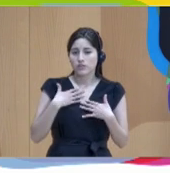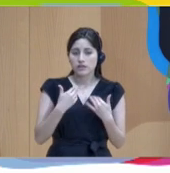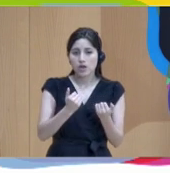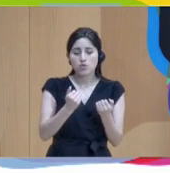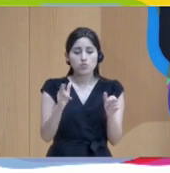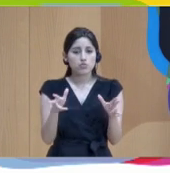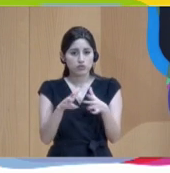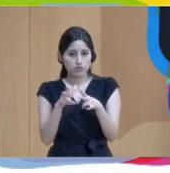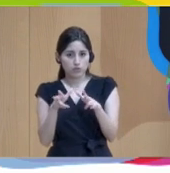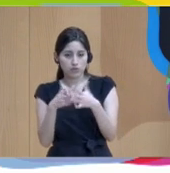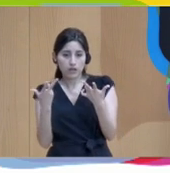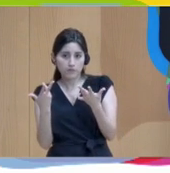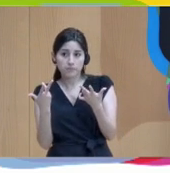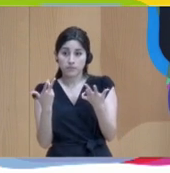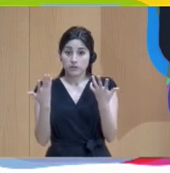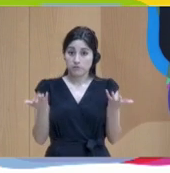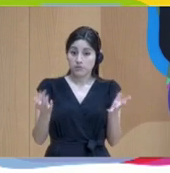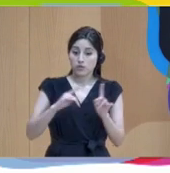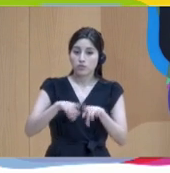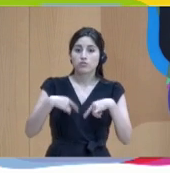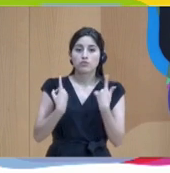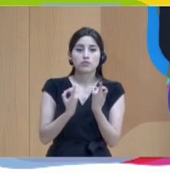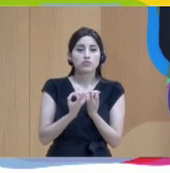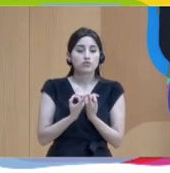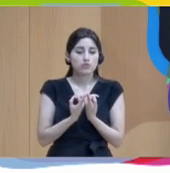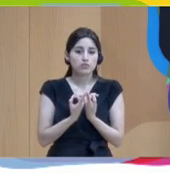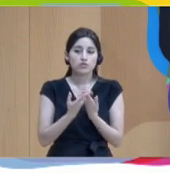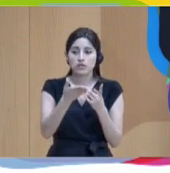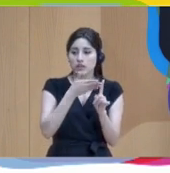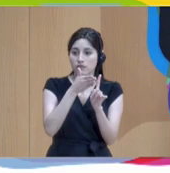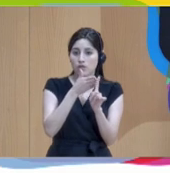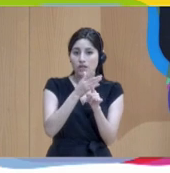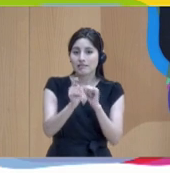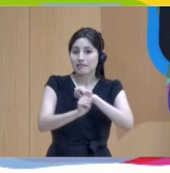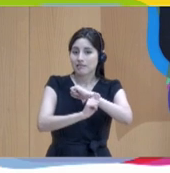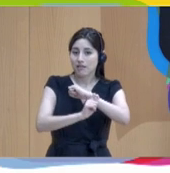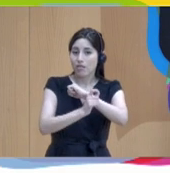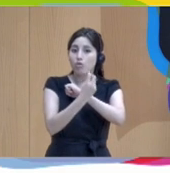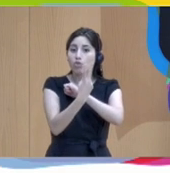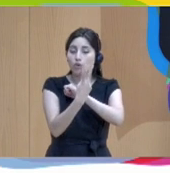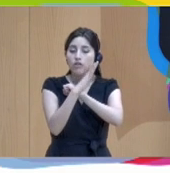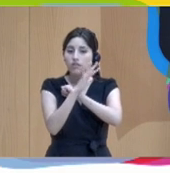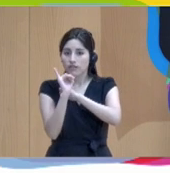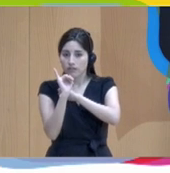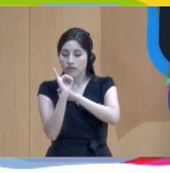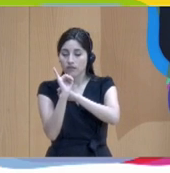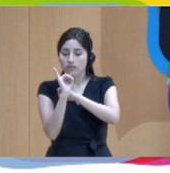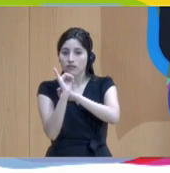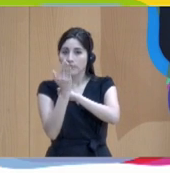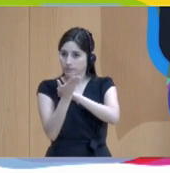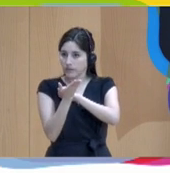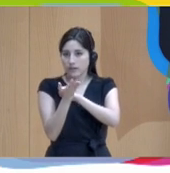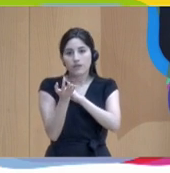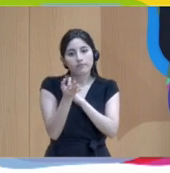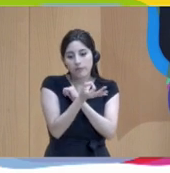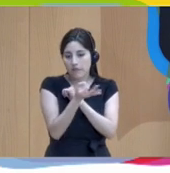have a strategic take a look in the future which has to be done right way. We